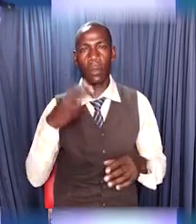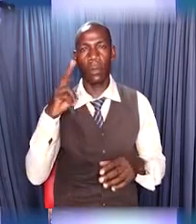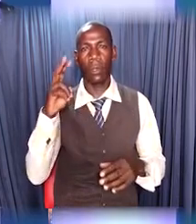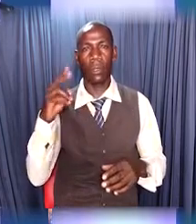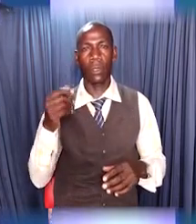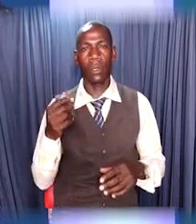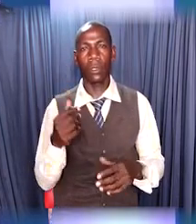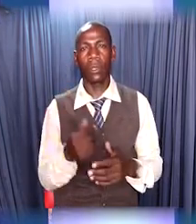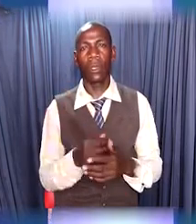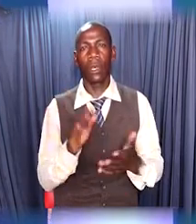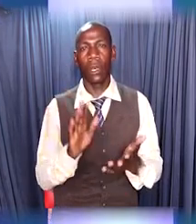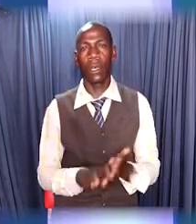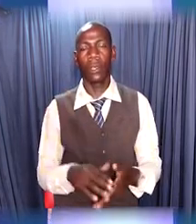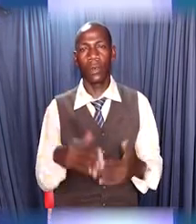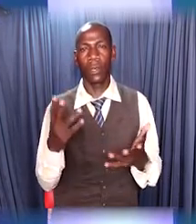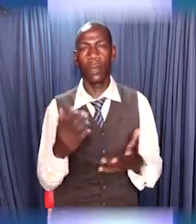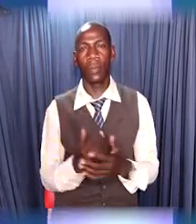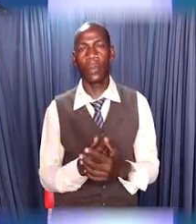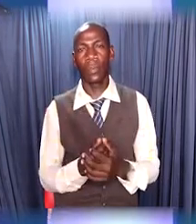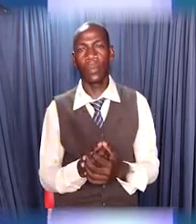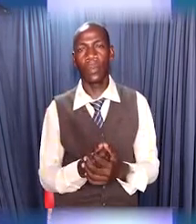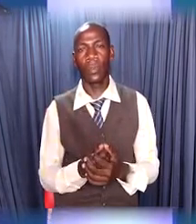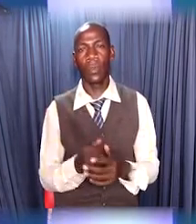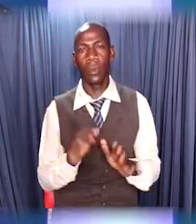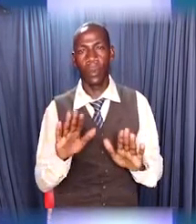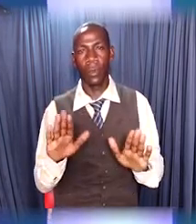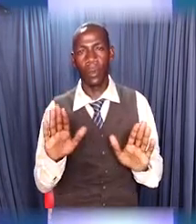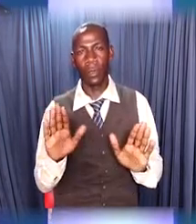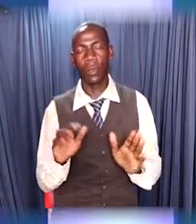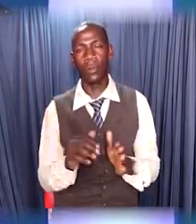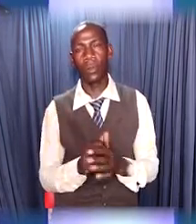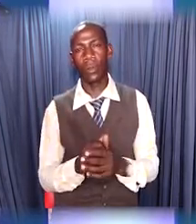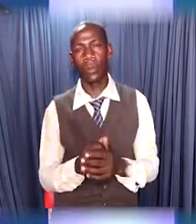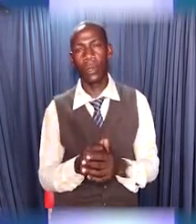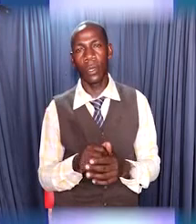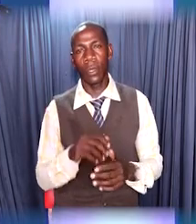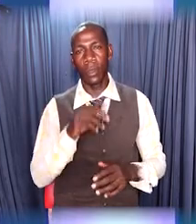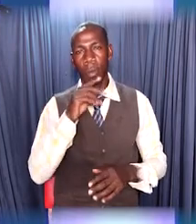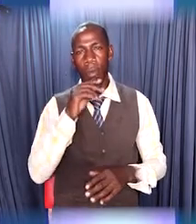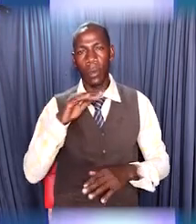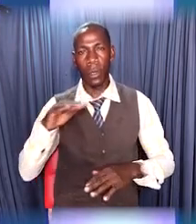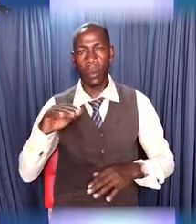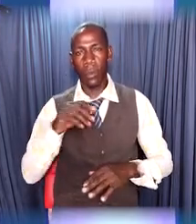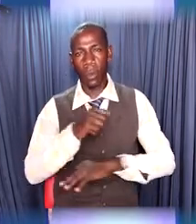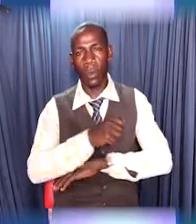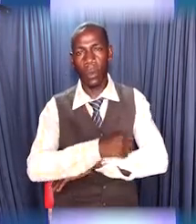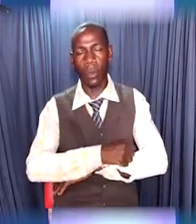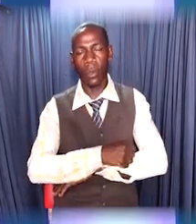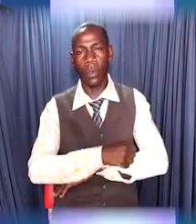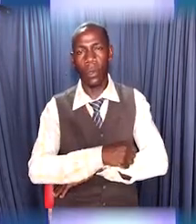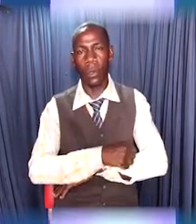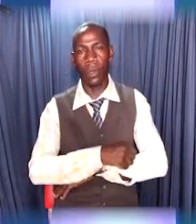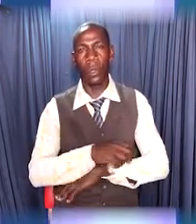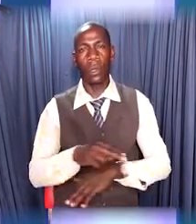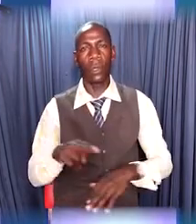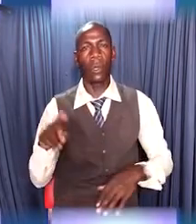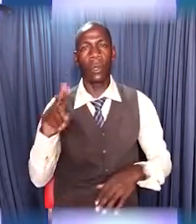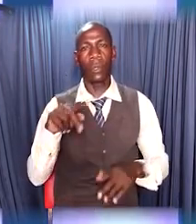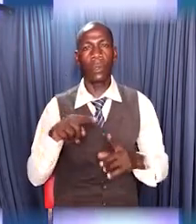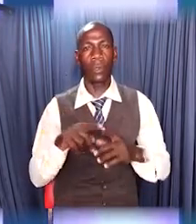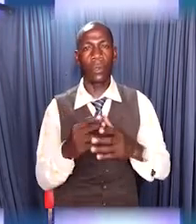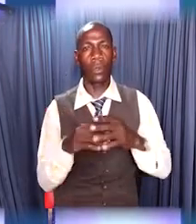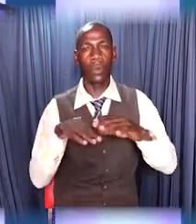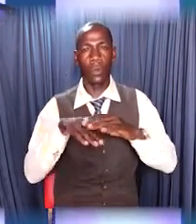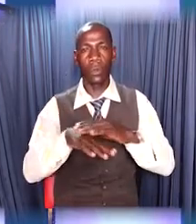shillings. Hallelujah. Hallelujah. Bas. That is it. Ni mwana shule. Still a schoolboy. Lakini nikajizoeza kupanda. But